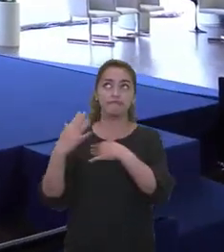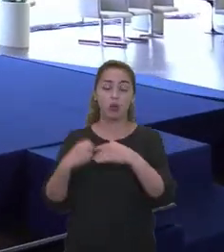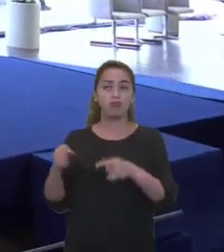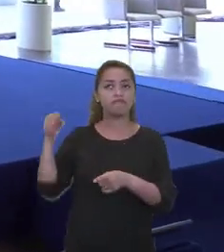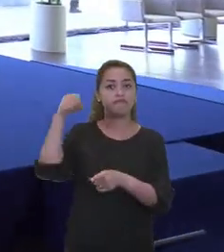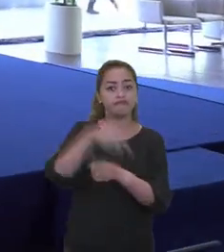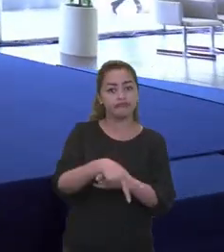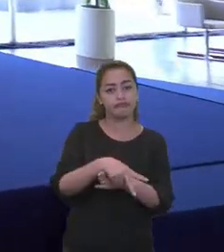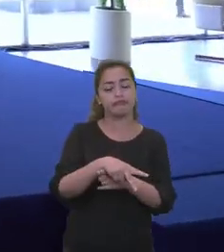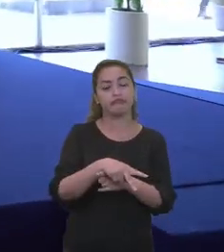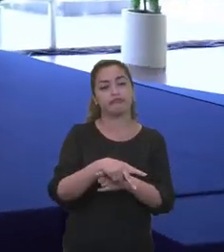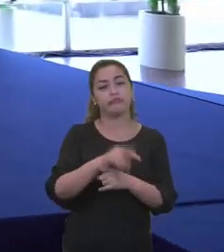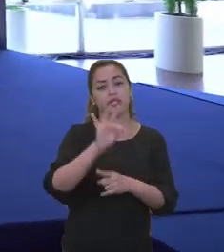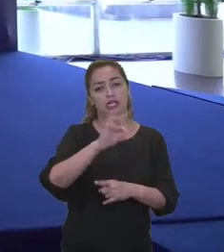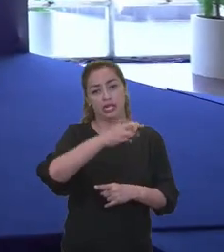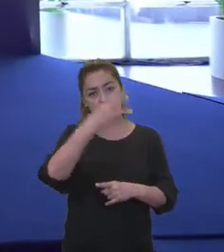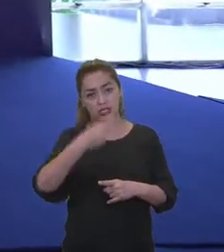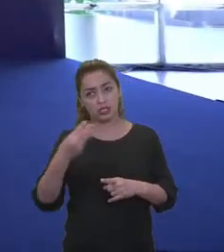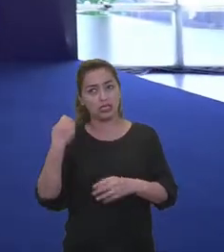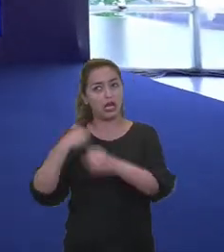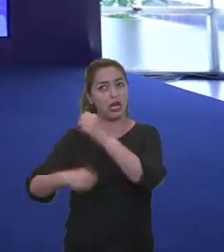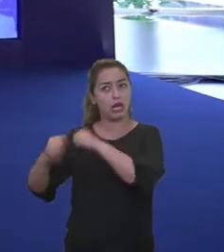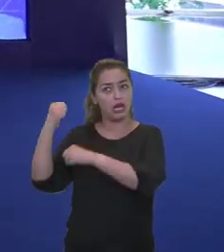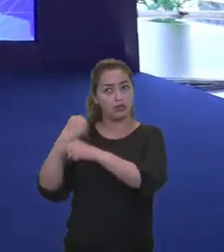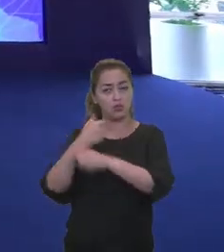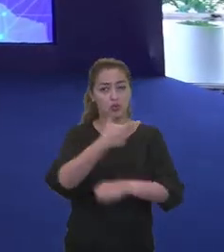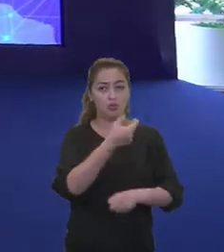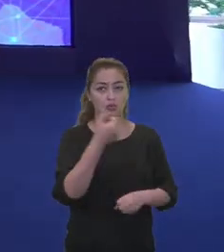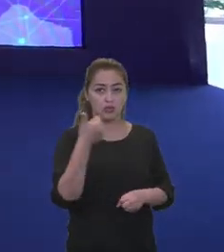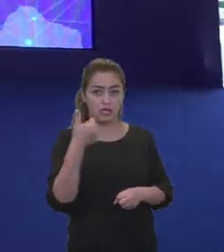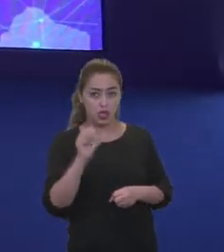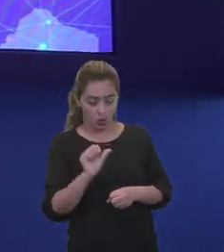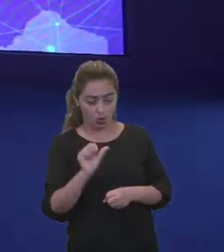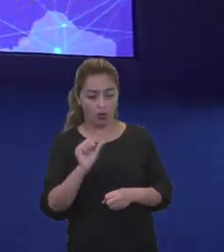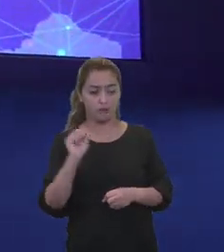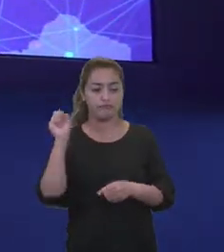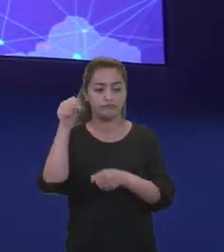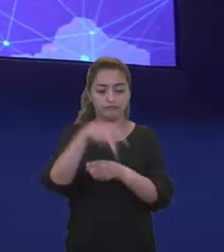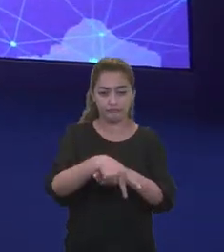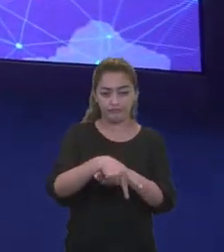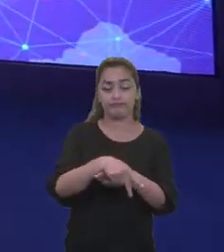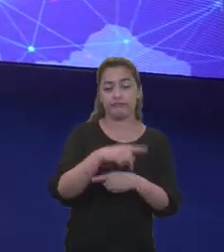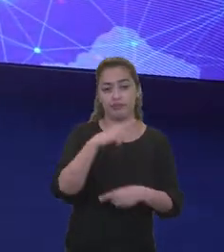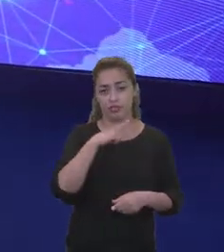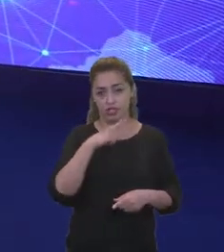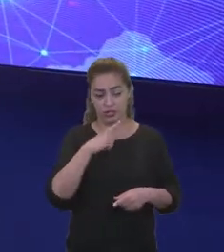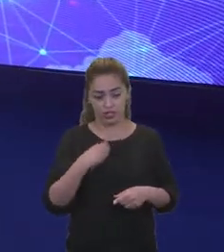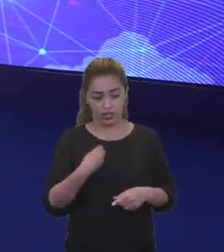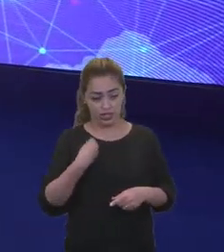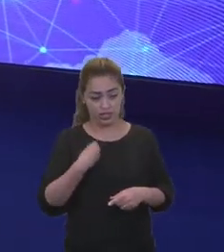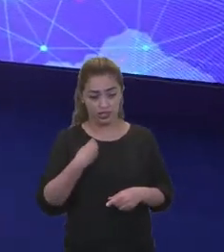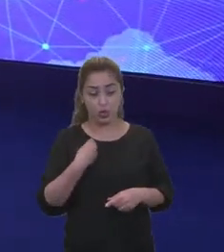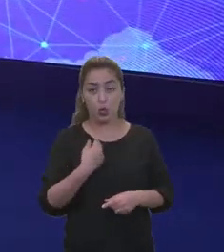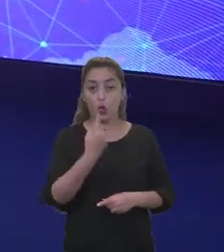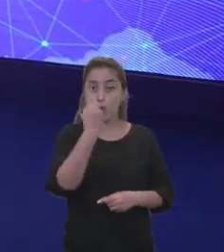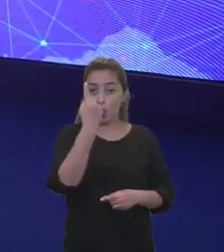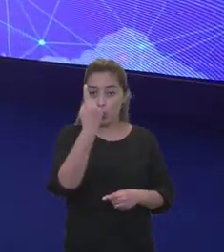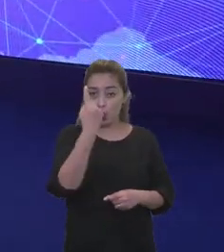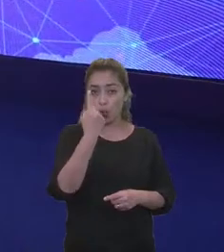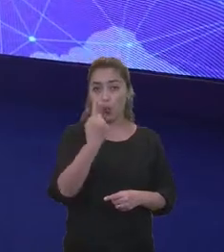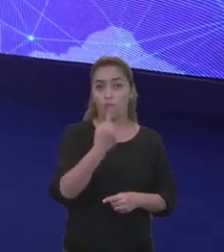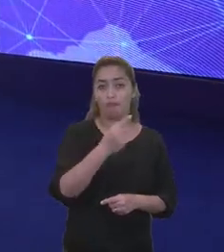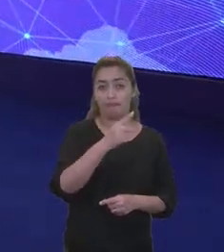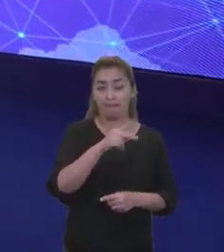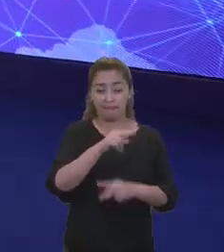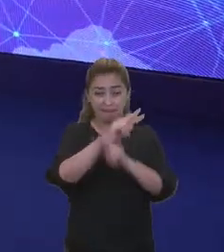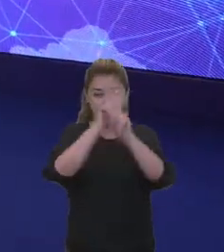When I officially started at TIM as a CEO in 2019, I was the chief revenue officer, actually,